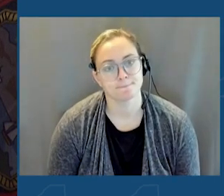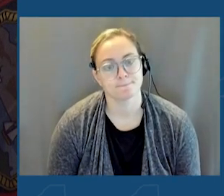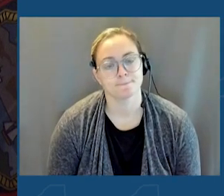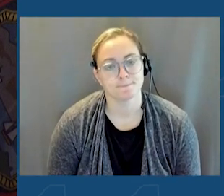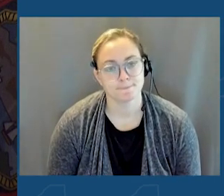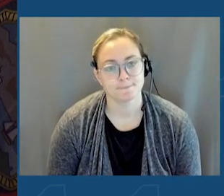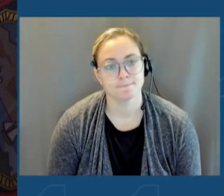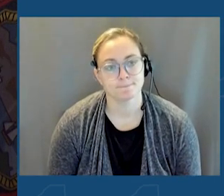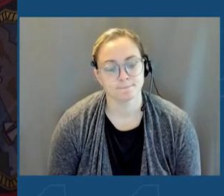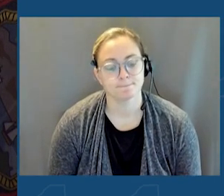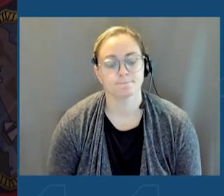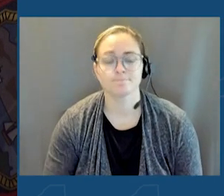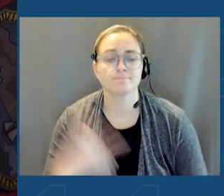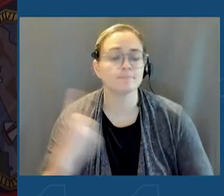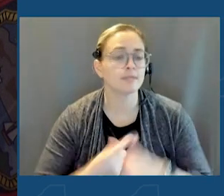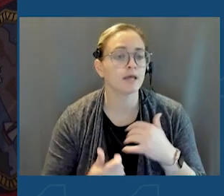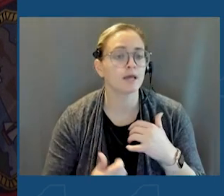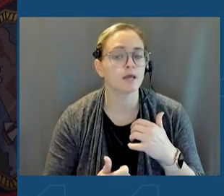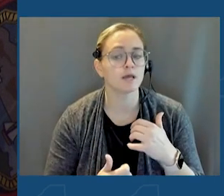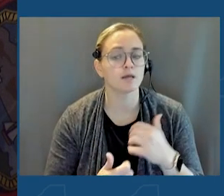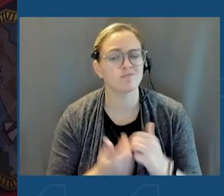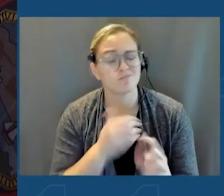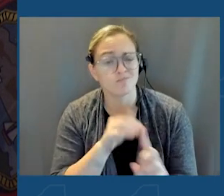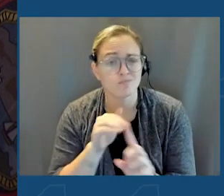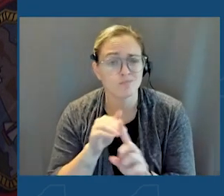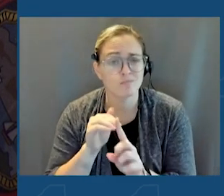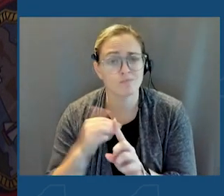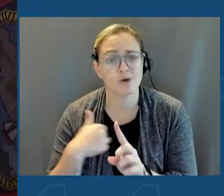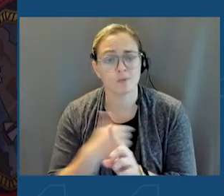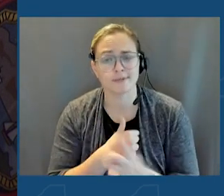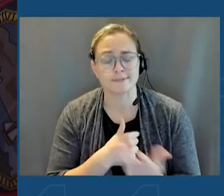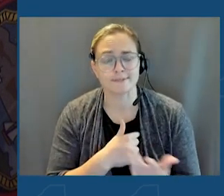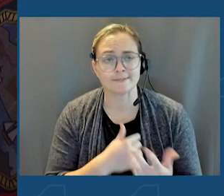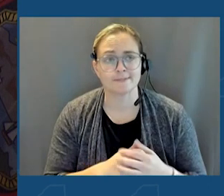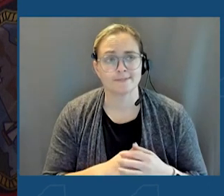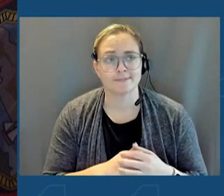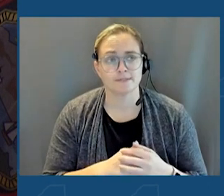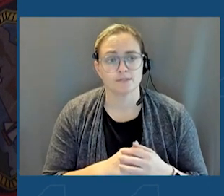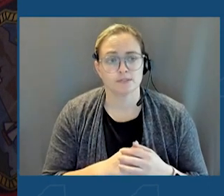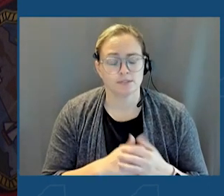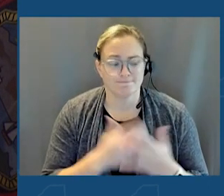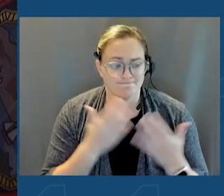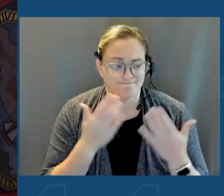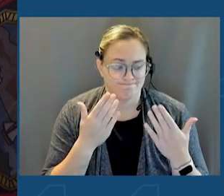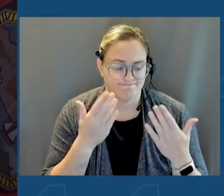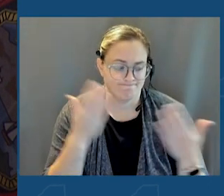It was a day that most of us reminder with dark